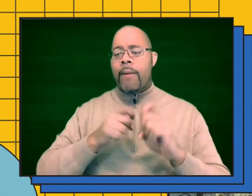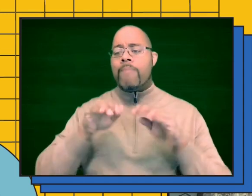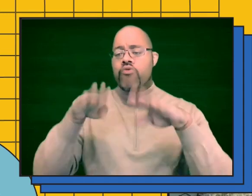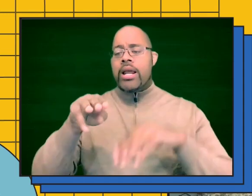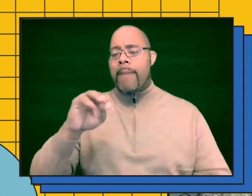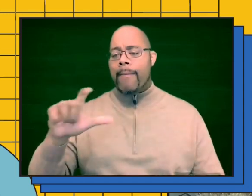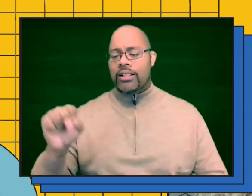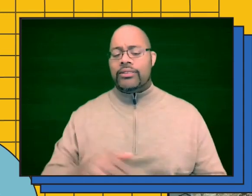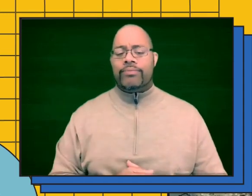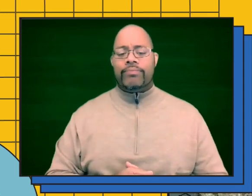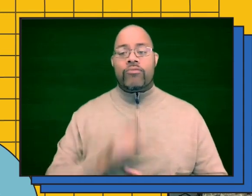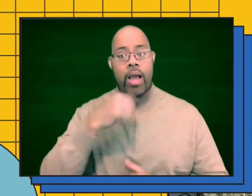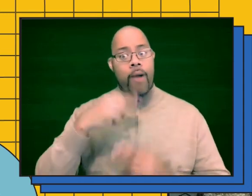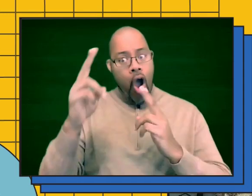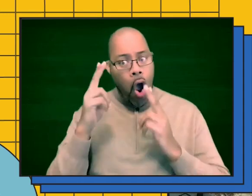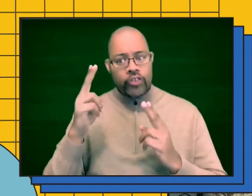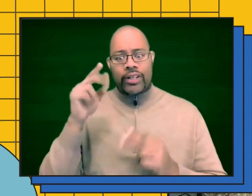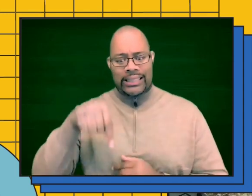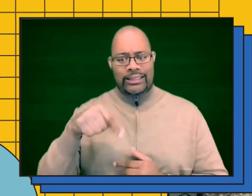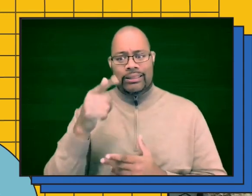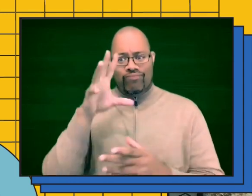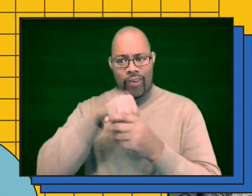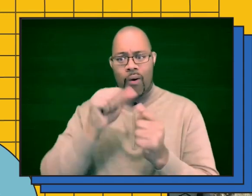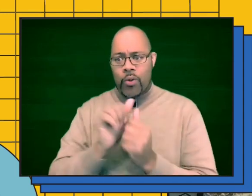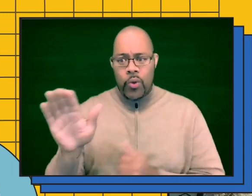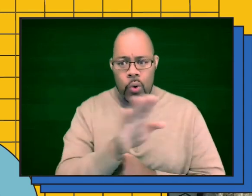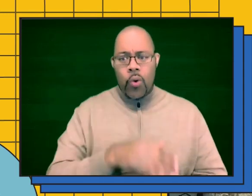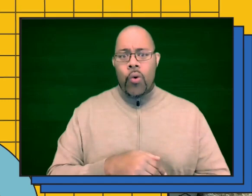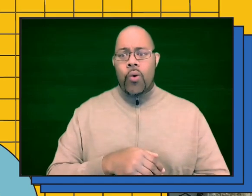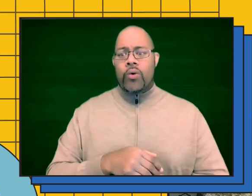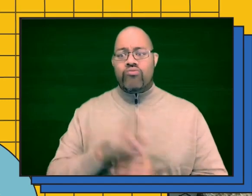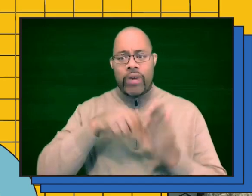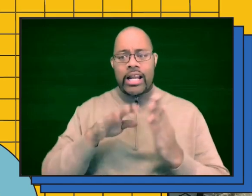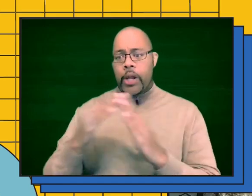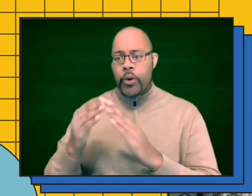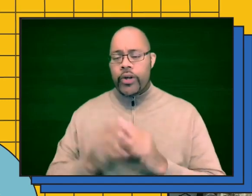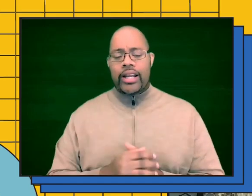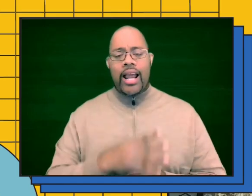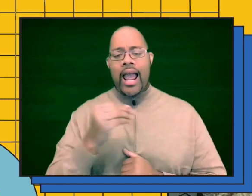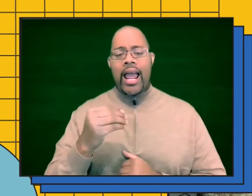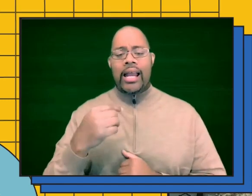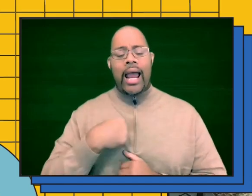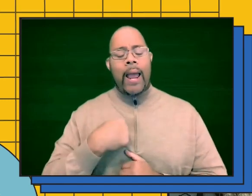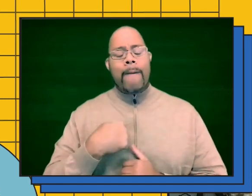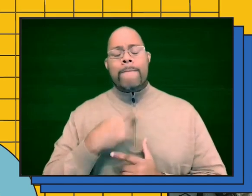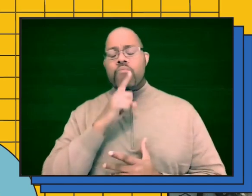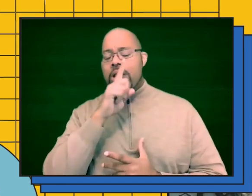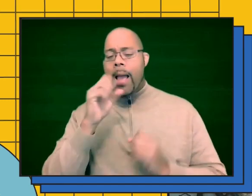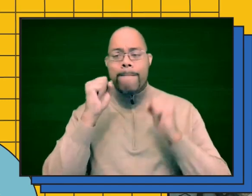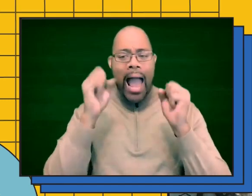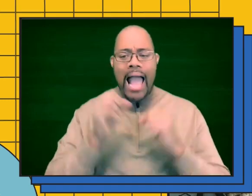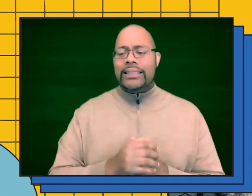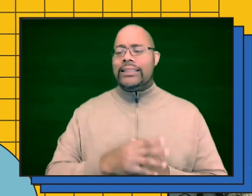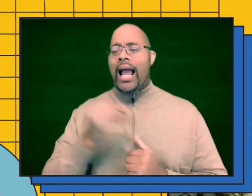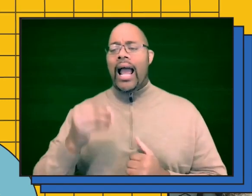from Marine Mammals. I'm really honored that this gets to be part of you all's reading community, and I'm